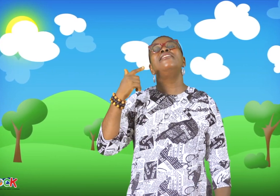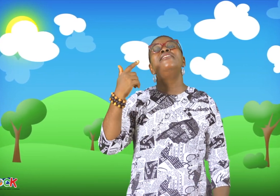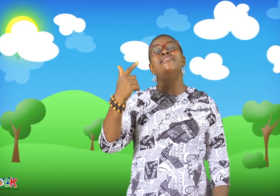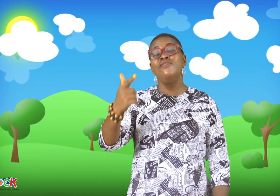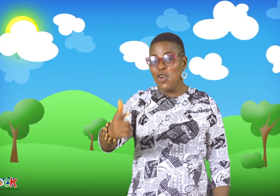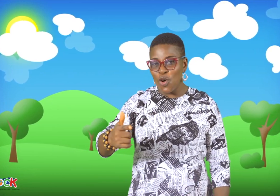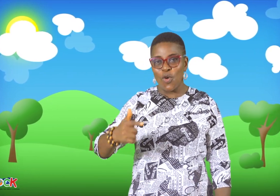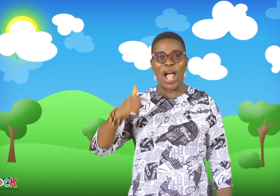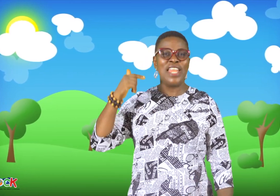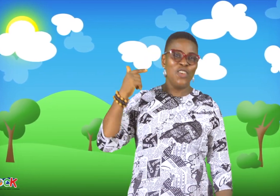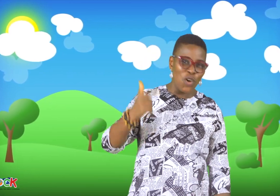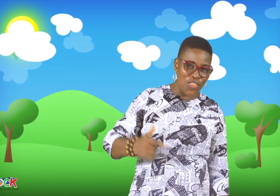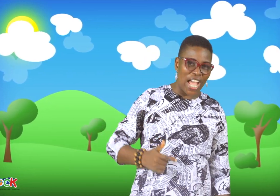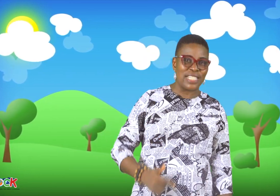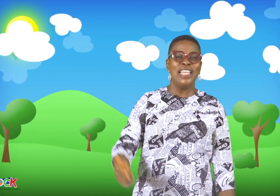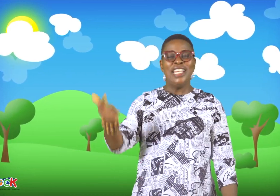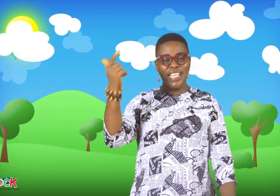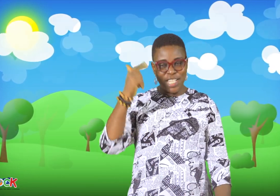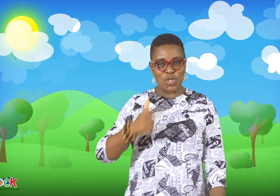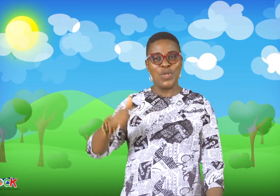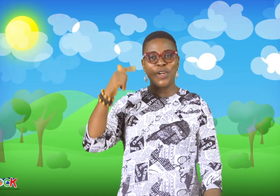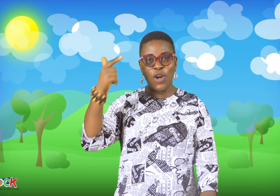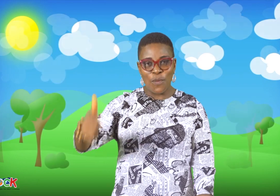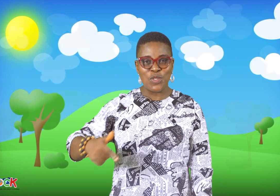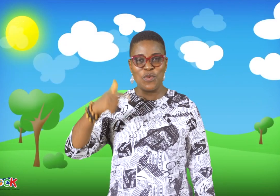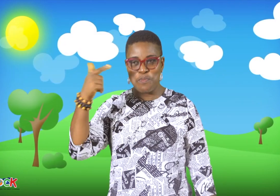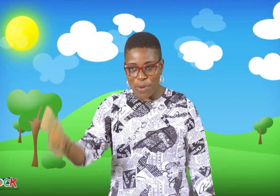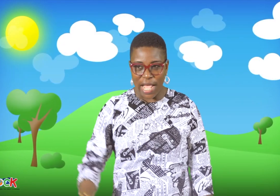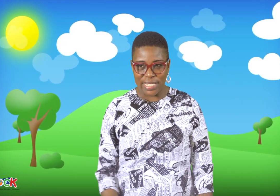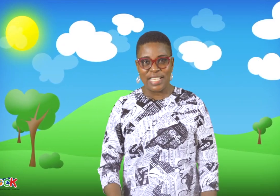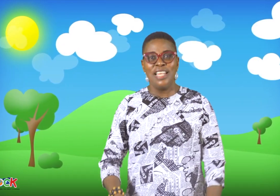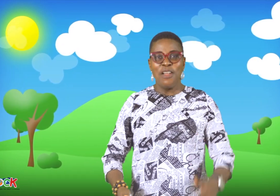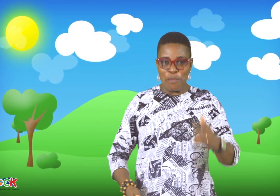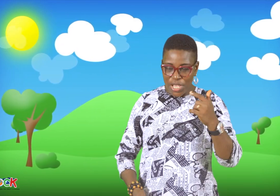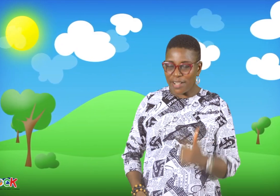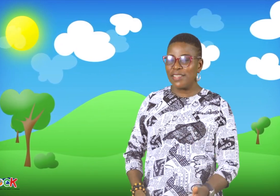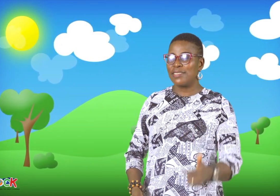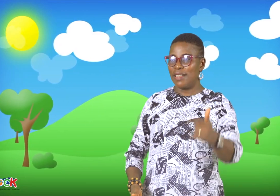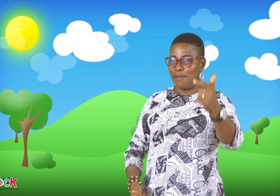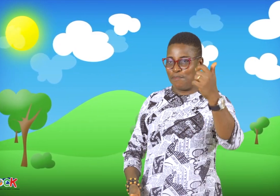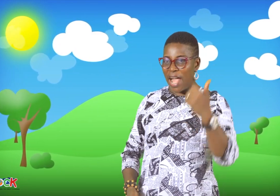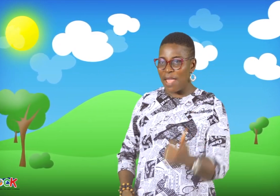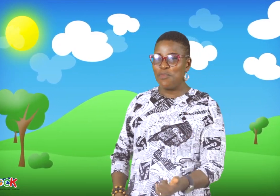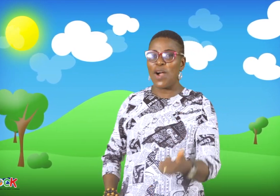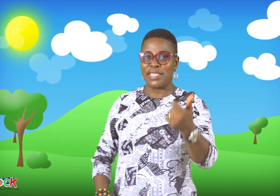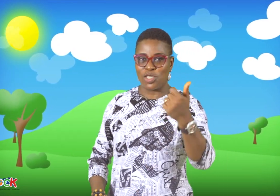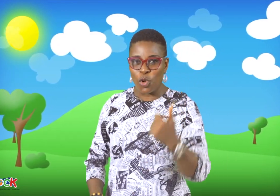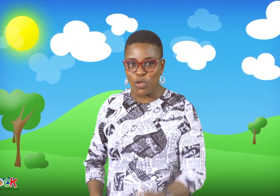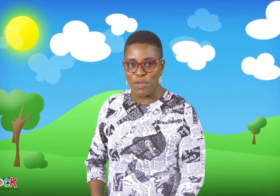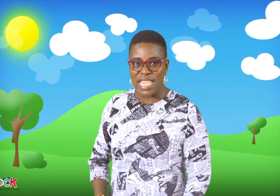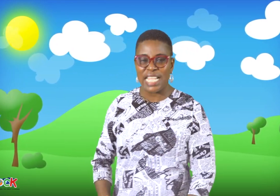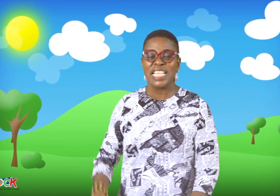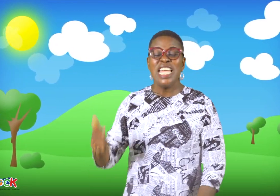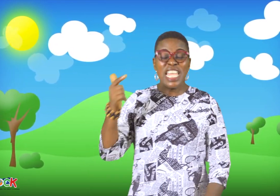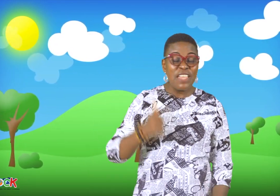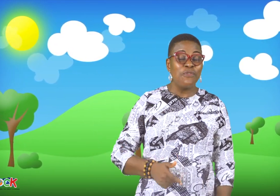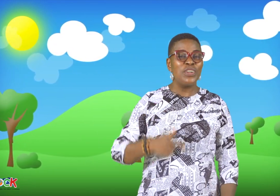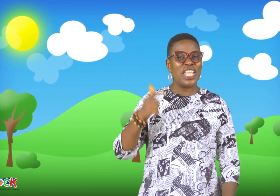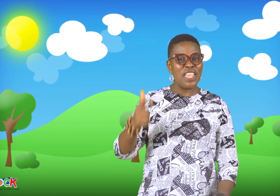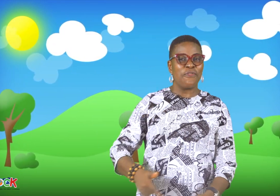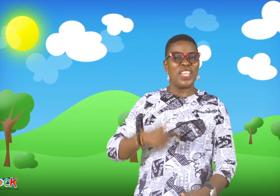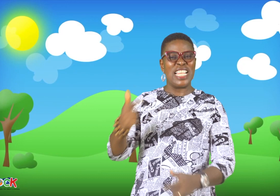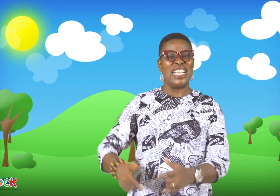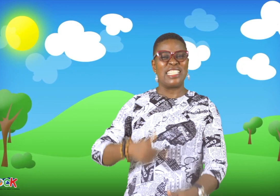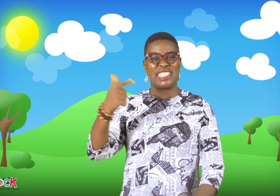say, no, I know that it will come to pass because the Bible has told me that